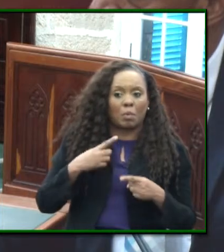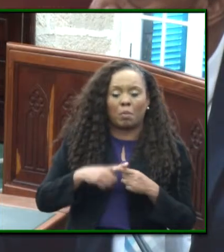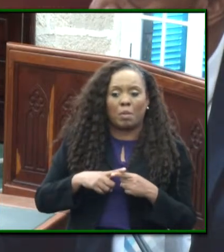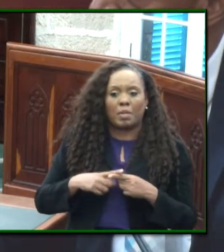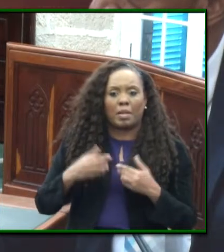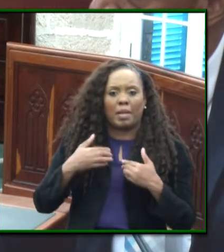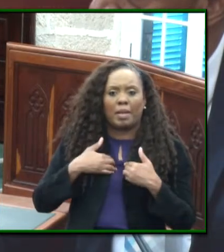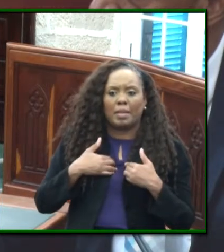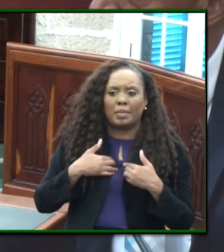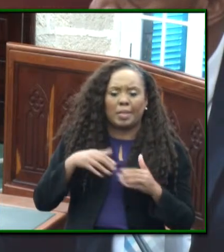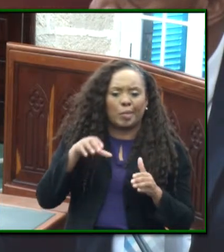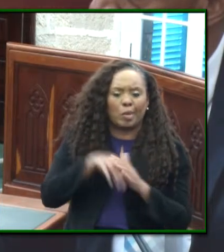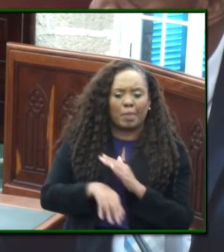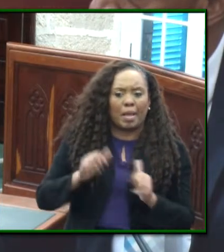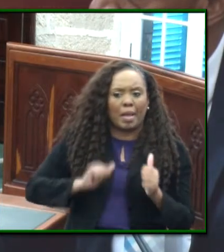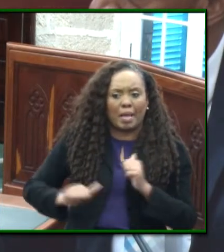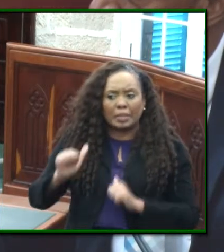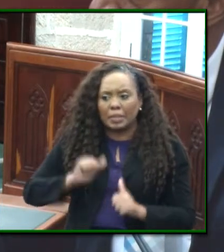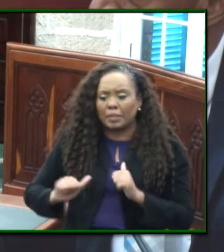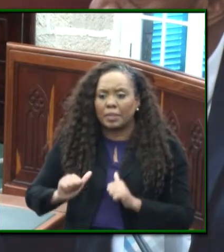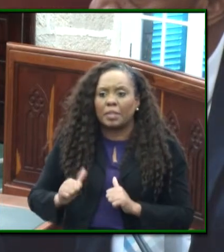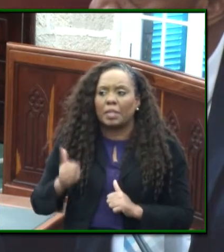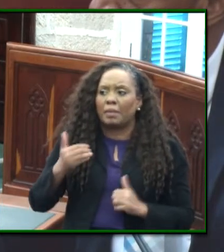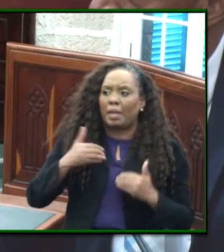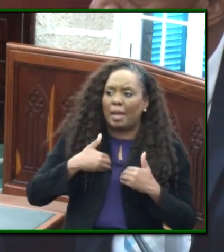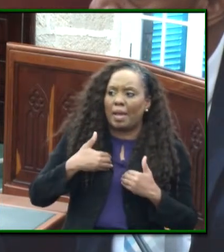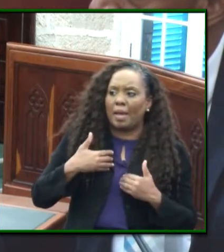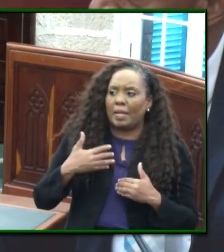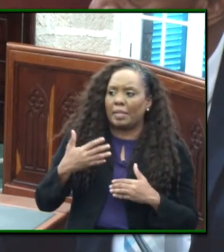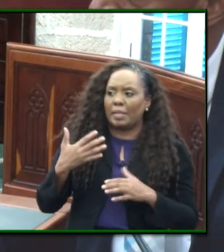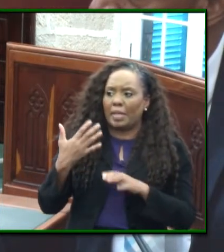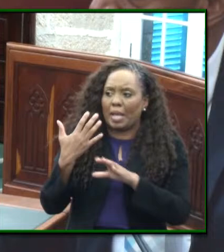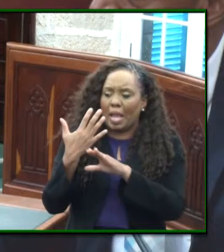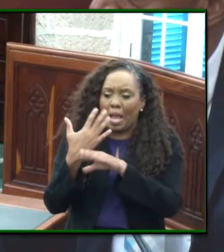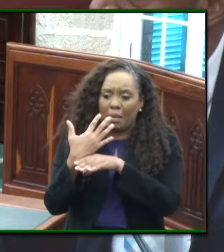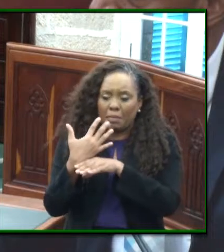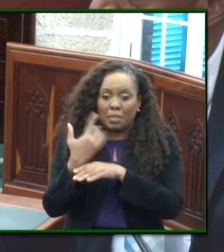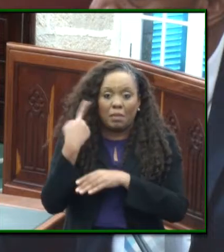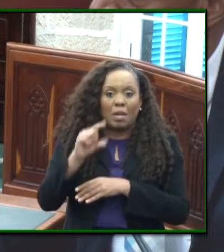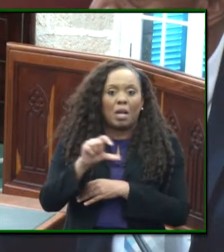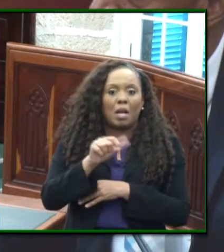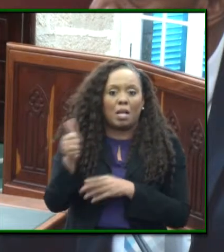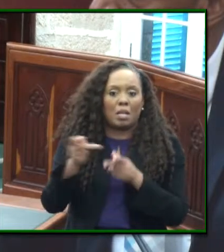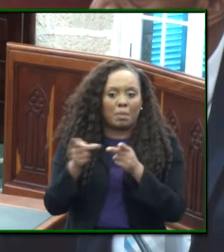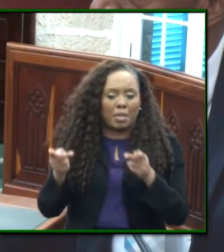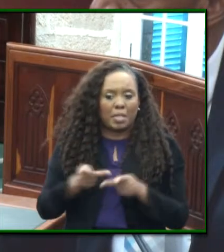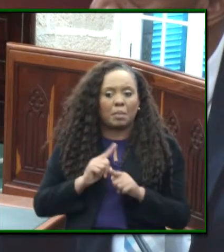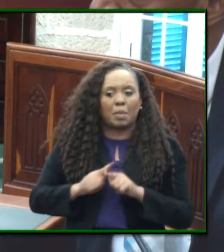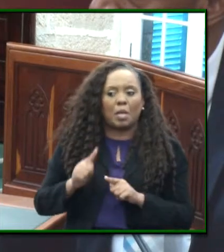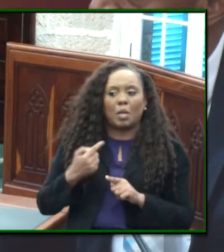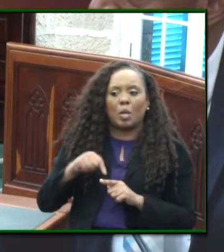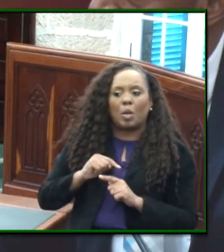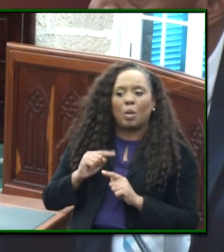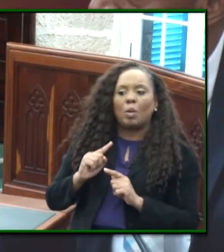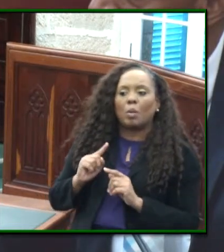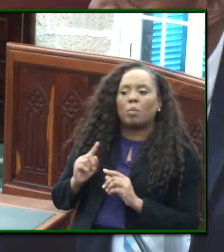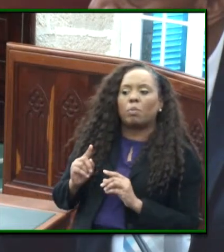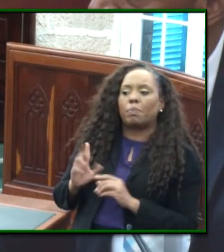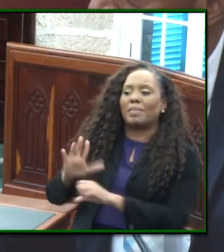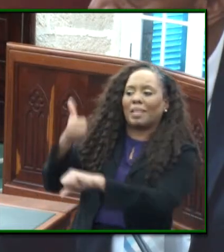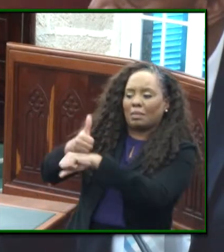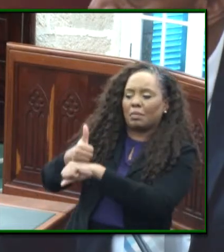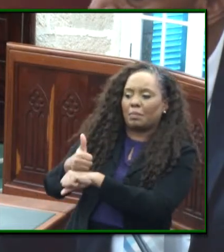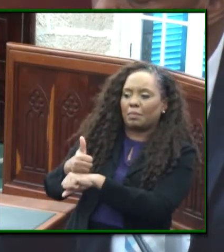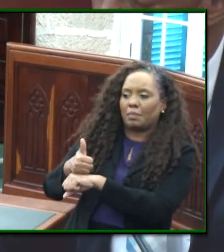activity because we had some cameras on hand that were intended for elsewhere. So a decision